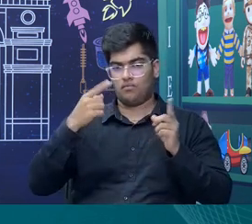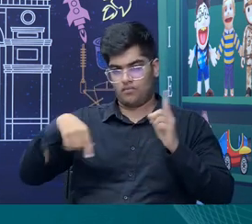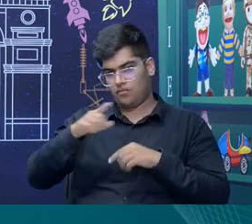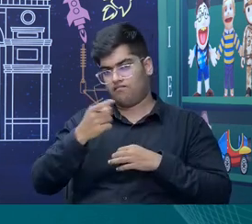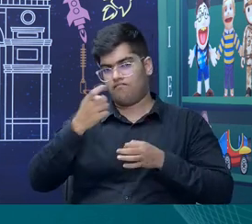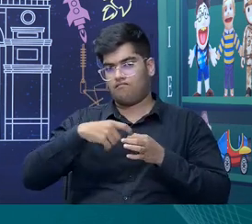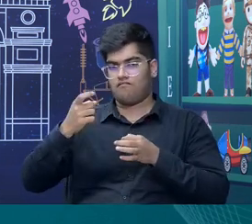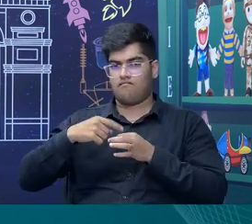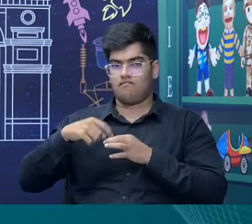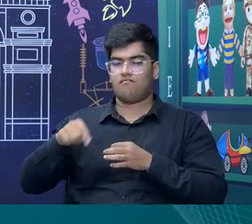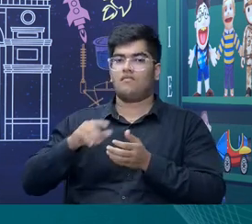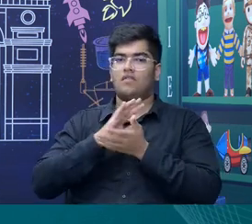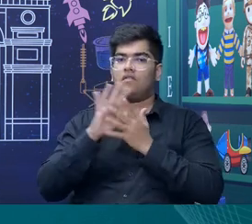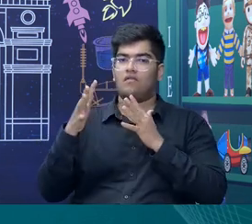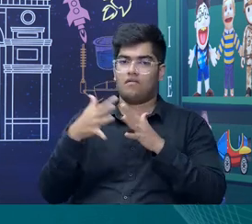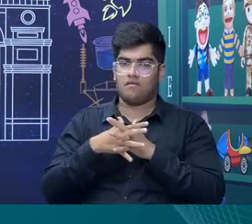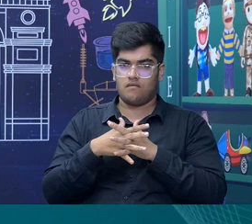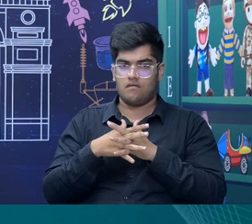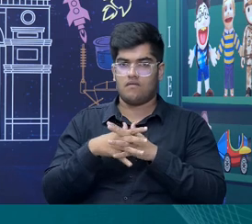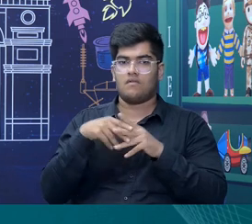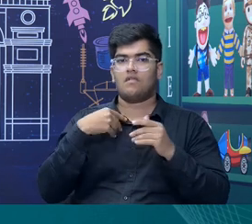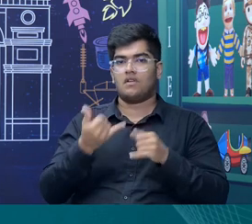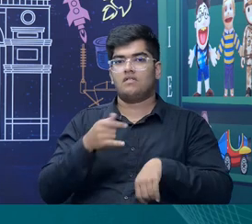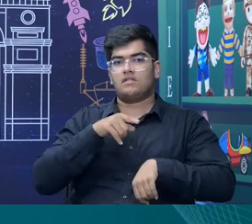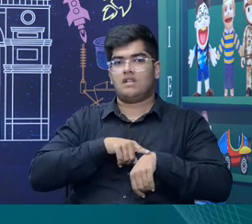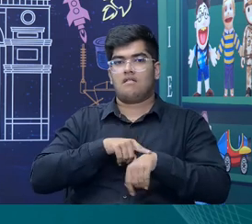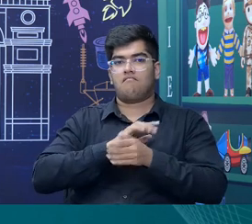and your homework uh or uh